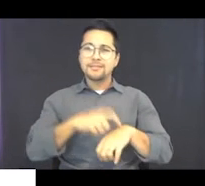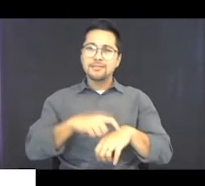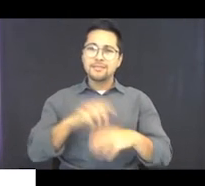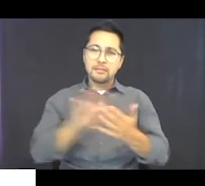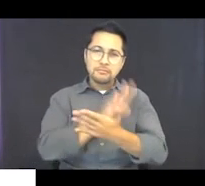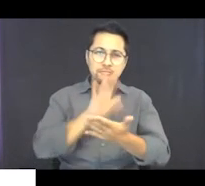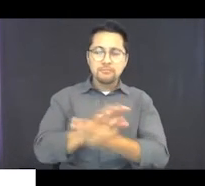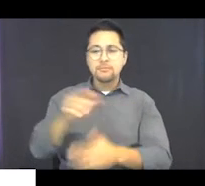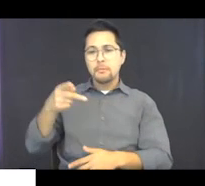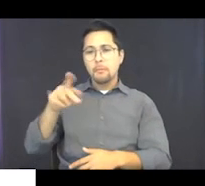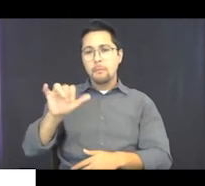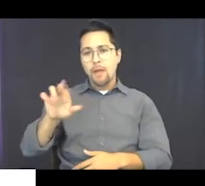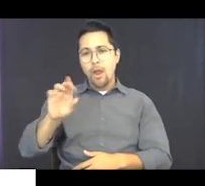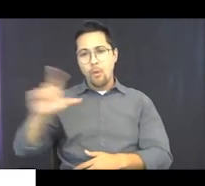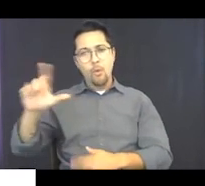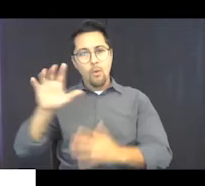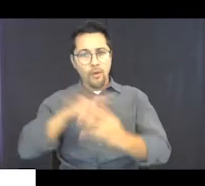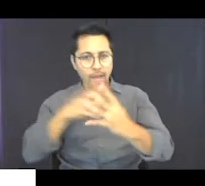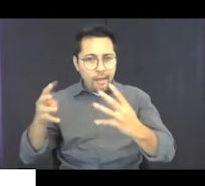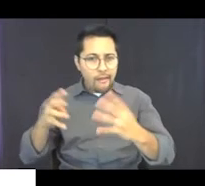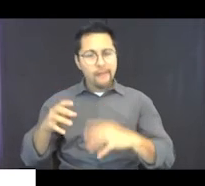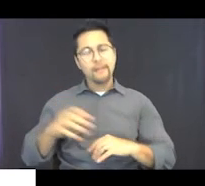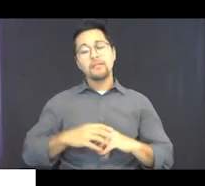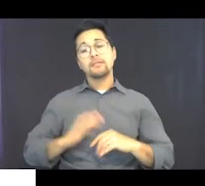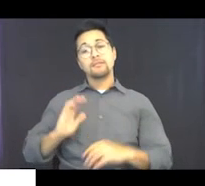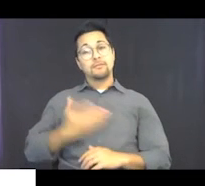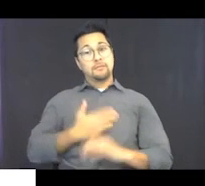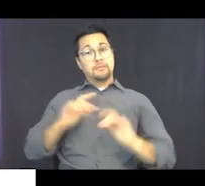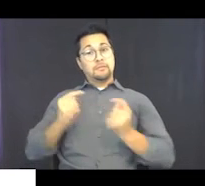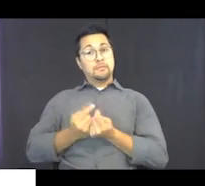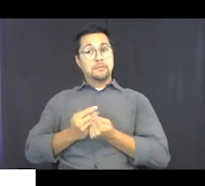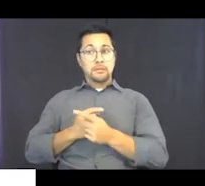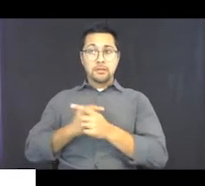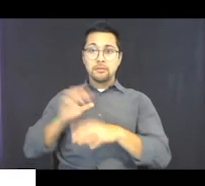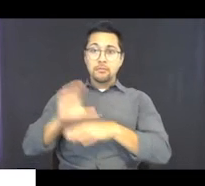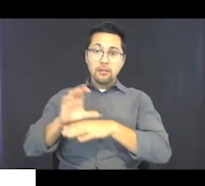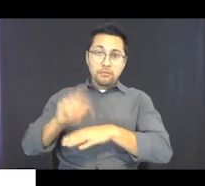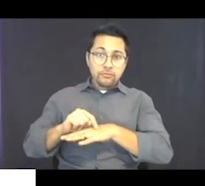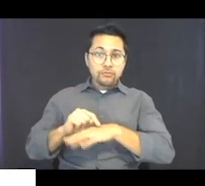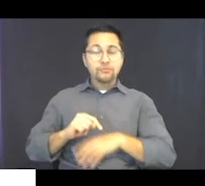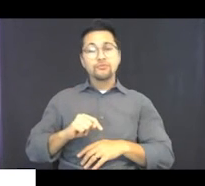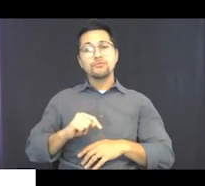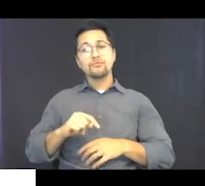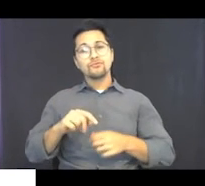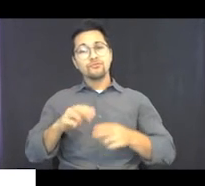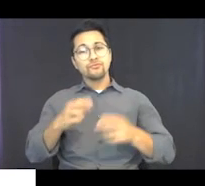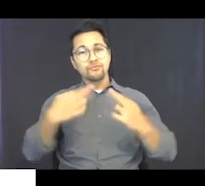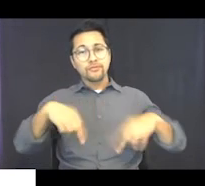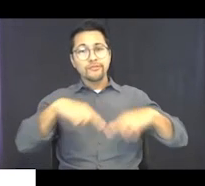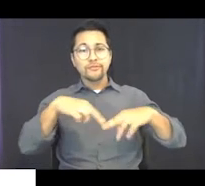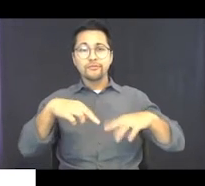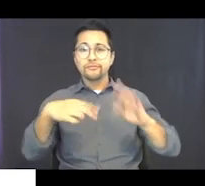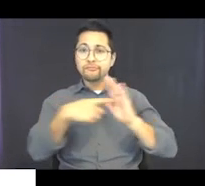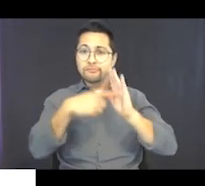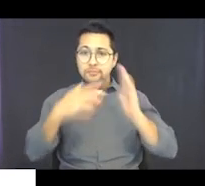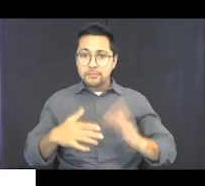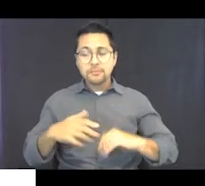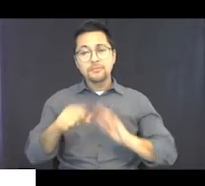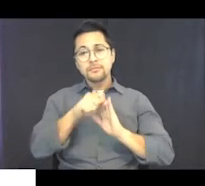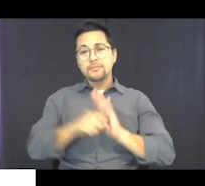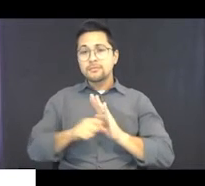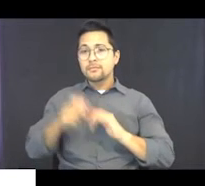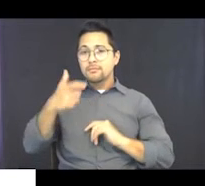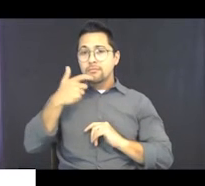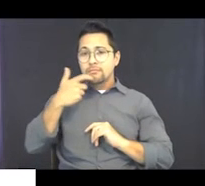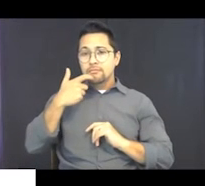calendars. Our whole team, consultants, regional liaisons, state office customer service